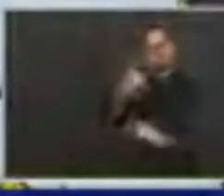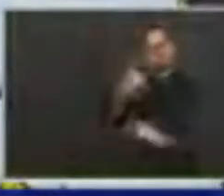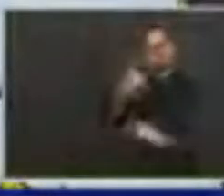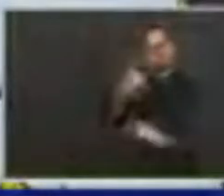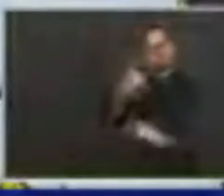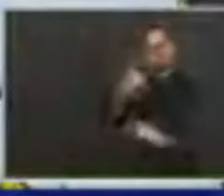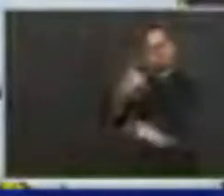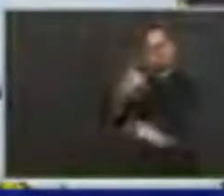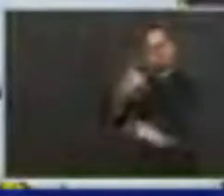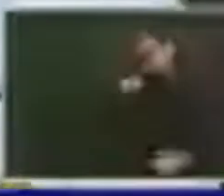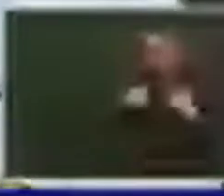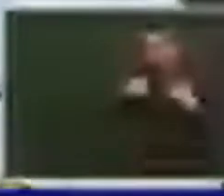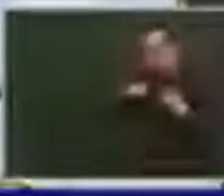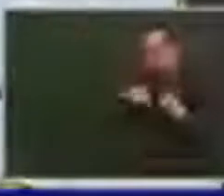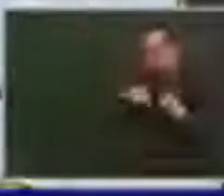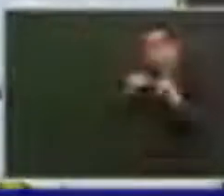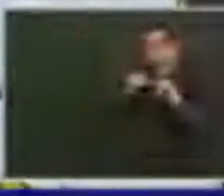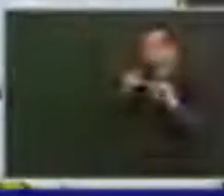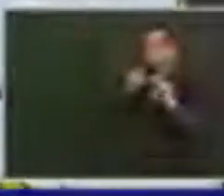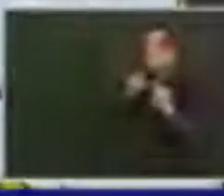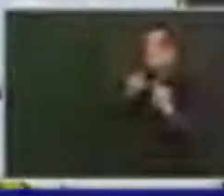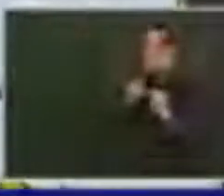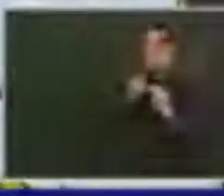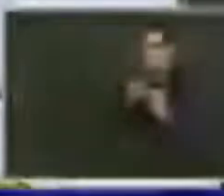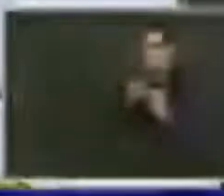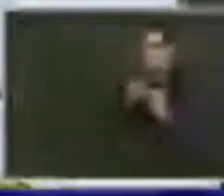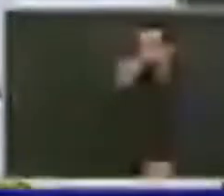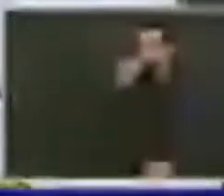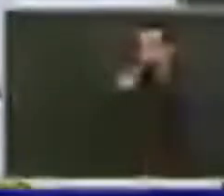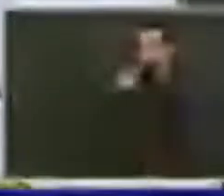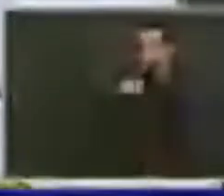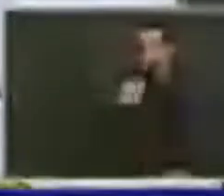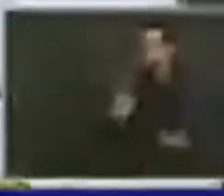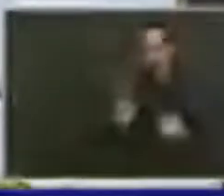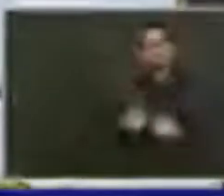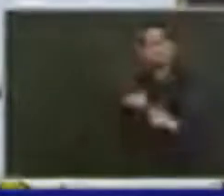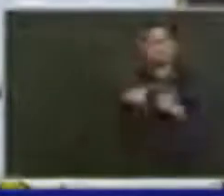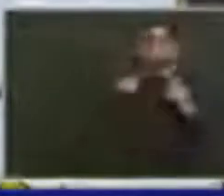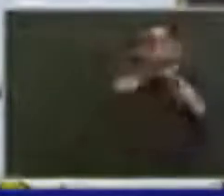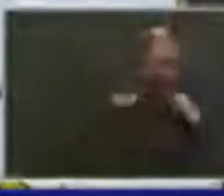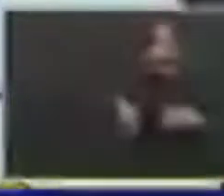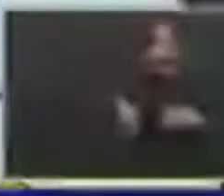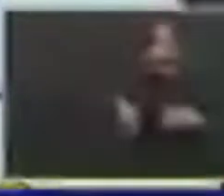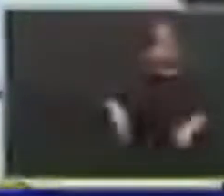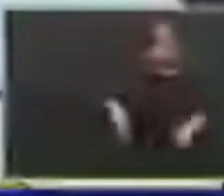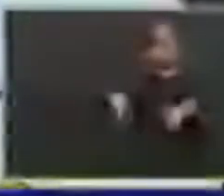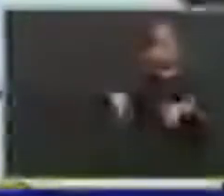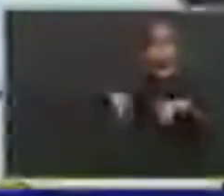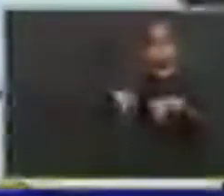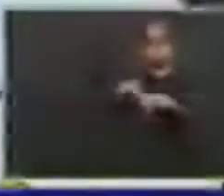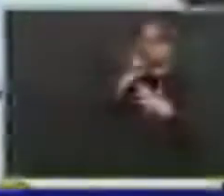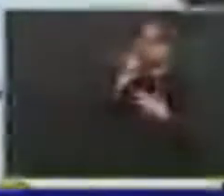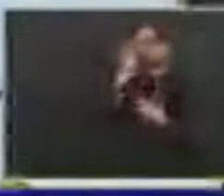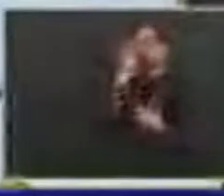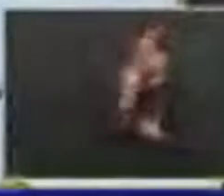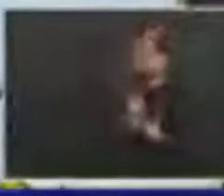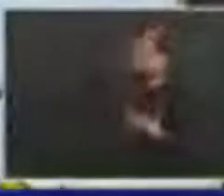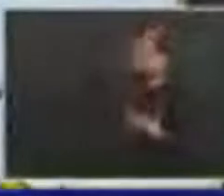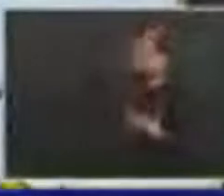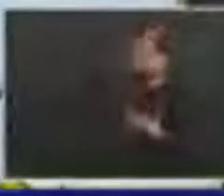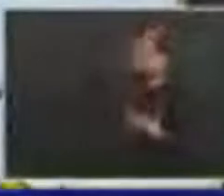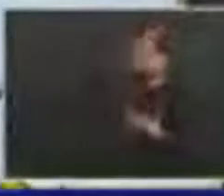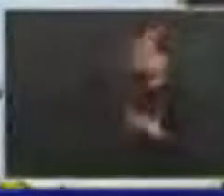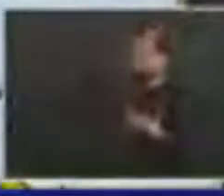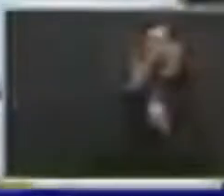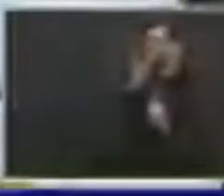are tracking it daily on it with the schools, still no evidence of